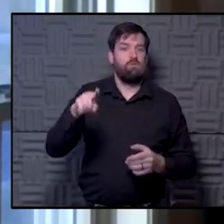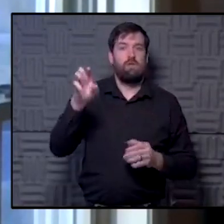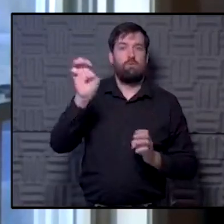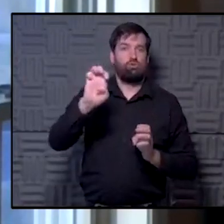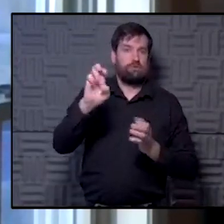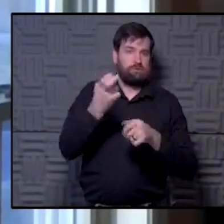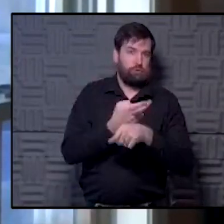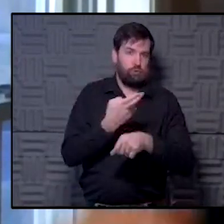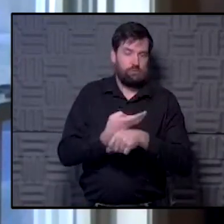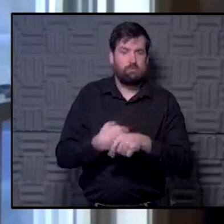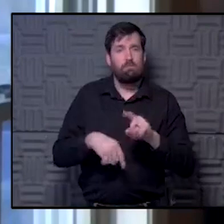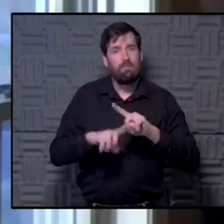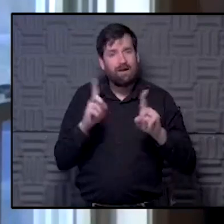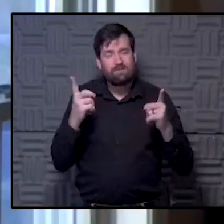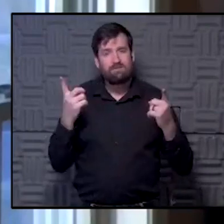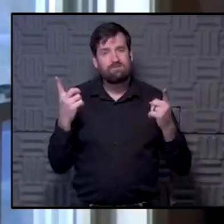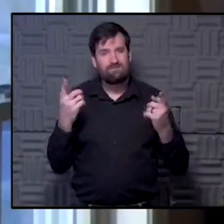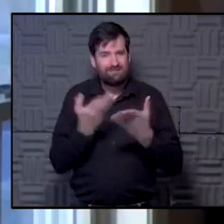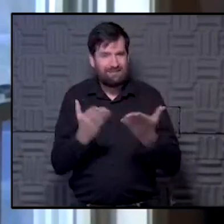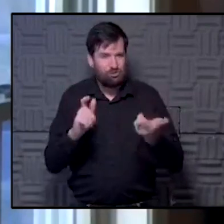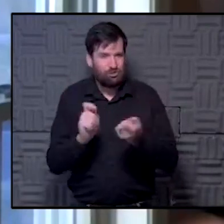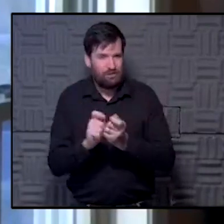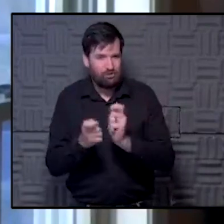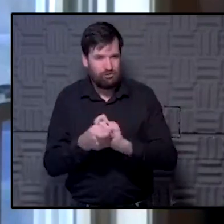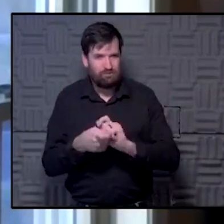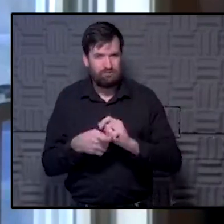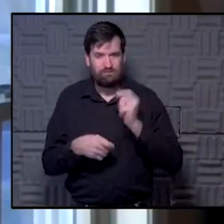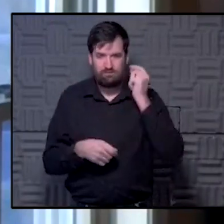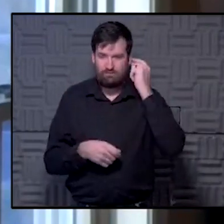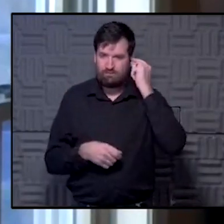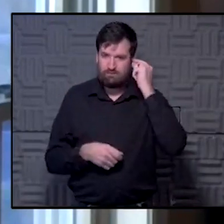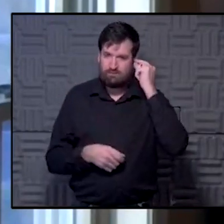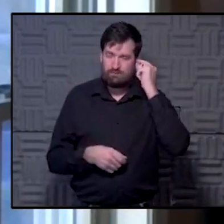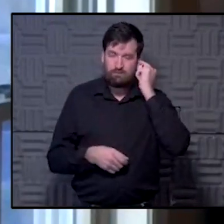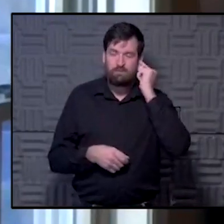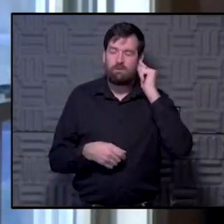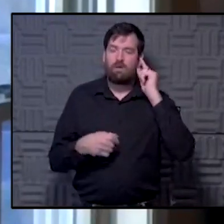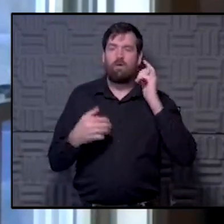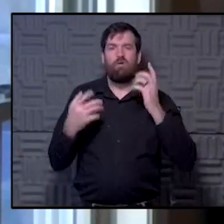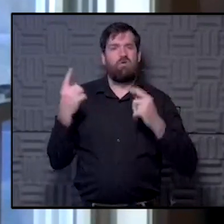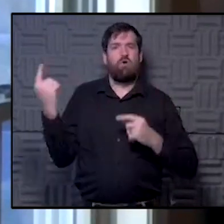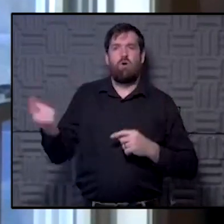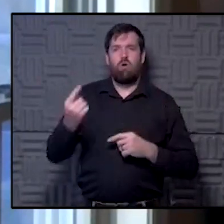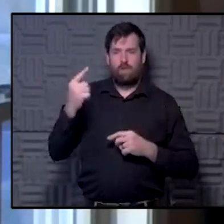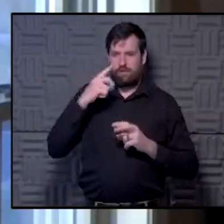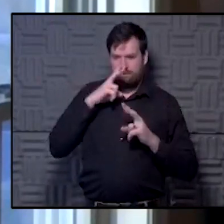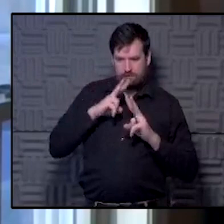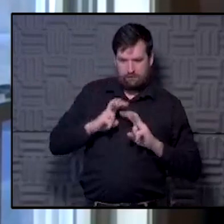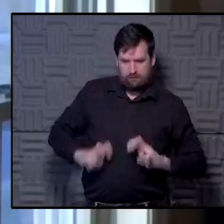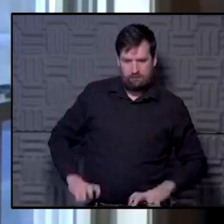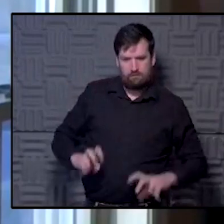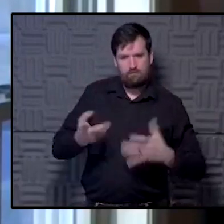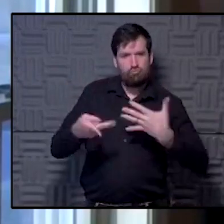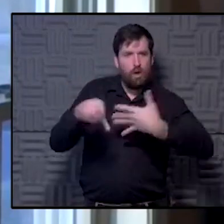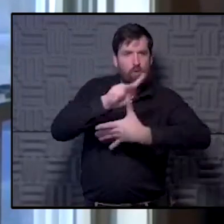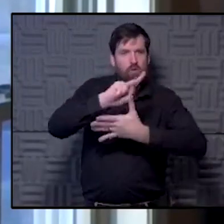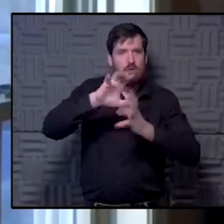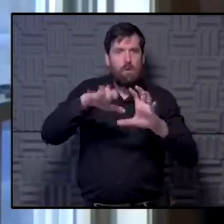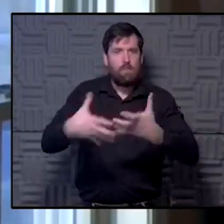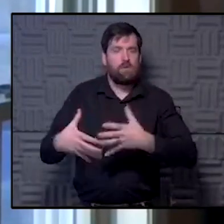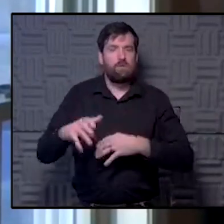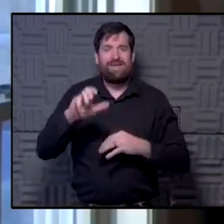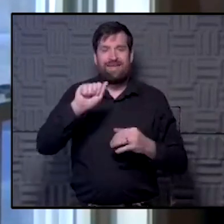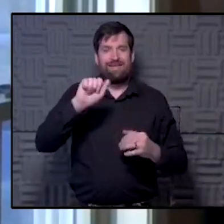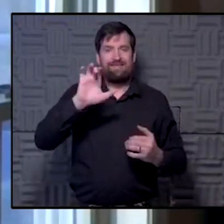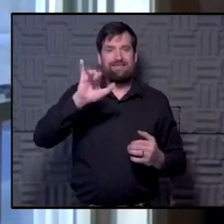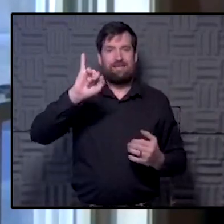amazing, but things change, and we're constantly reevaluating the priority populations.